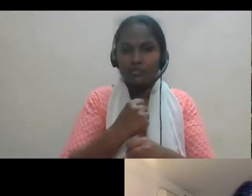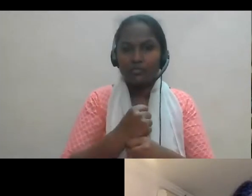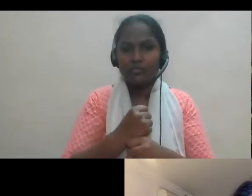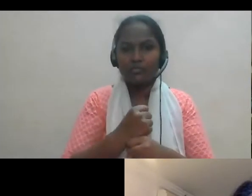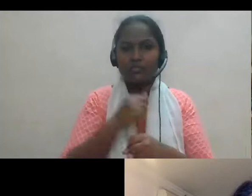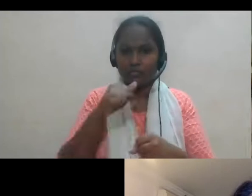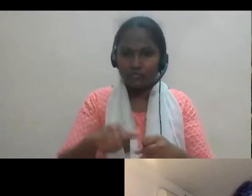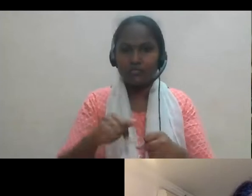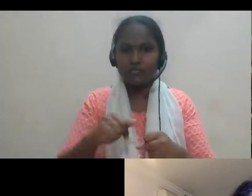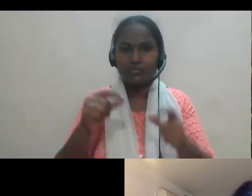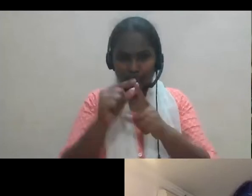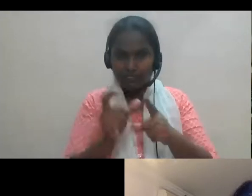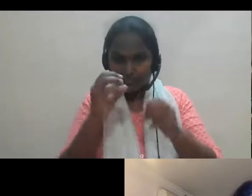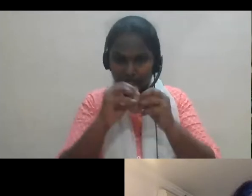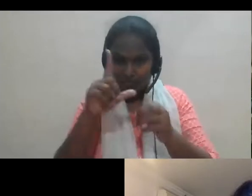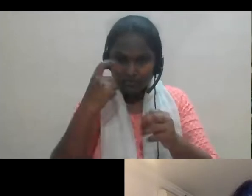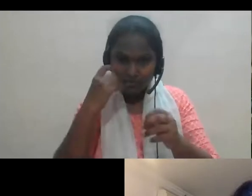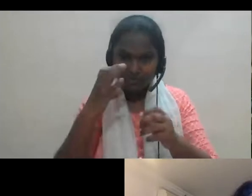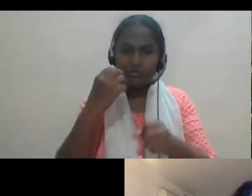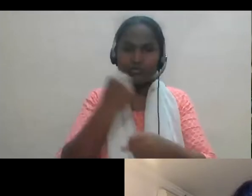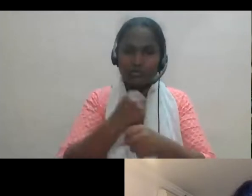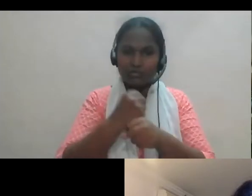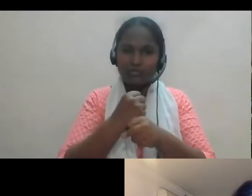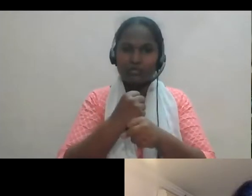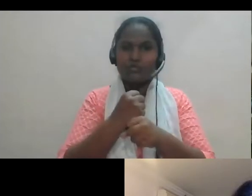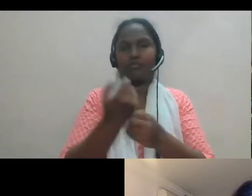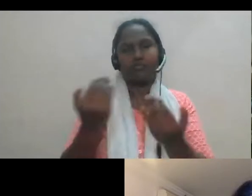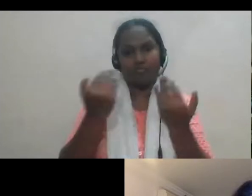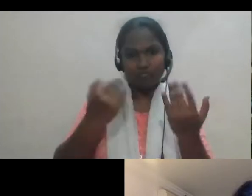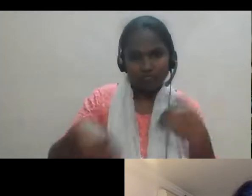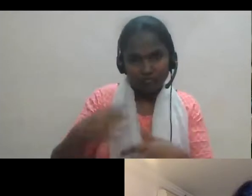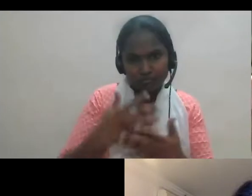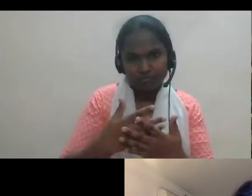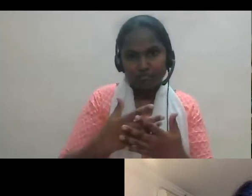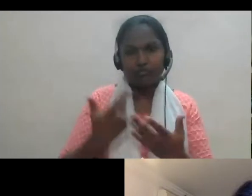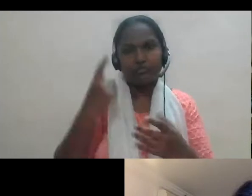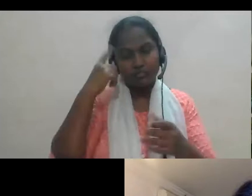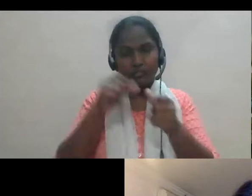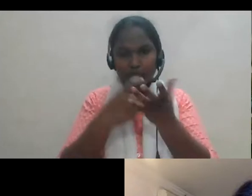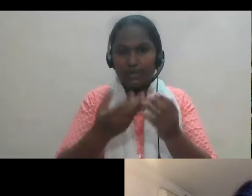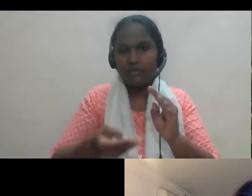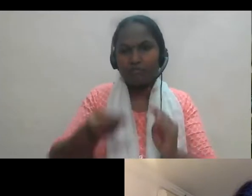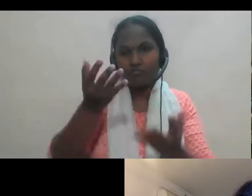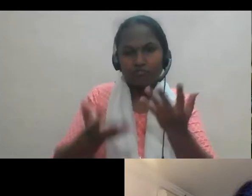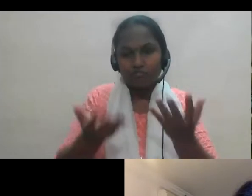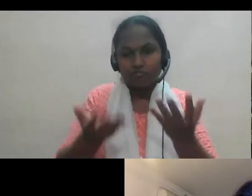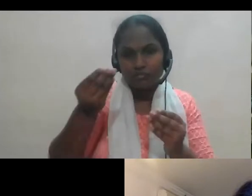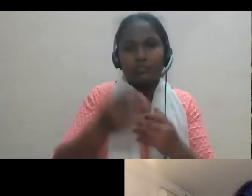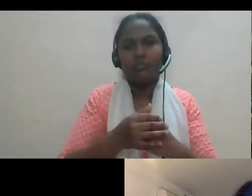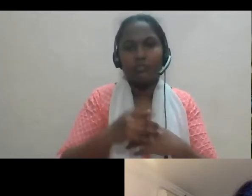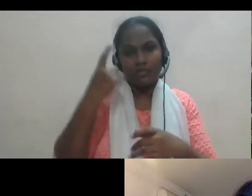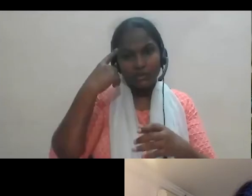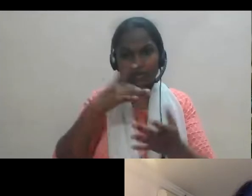this is a public museum, and the government was able to secure a vast majority of